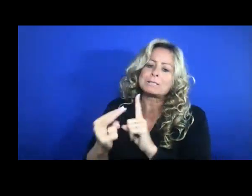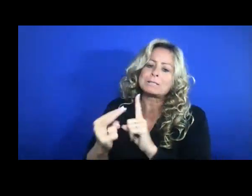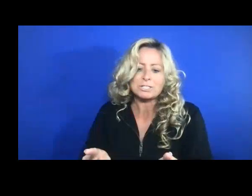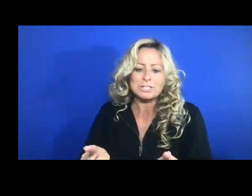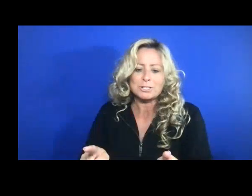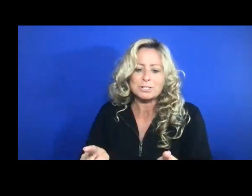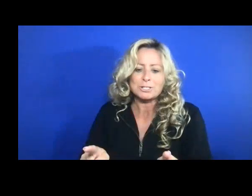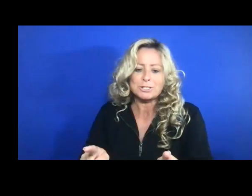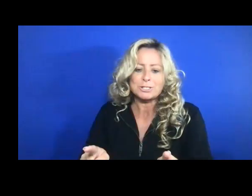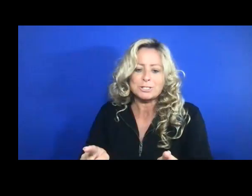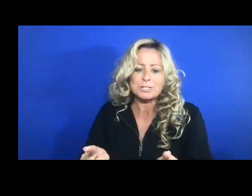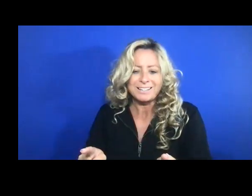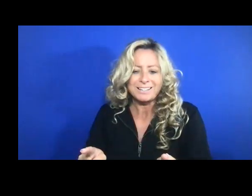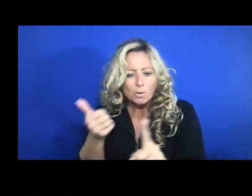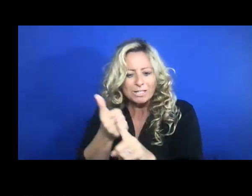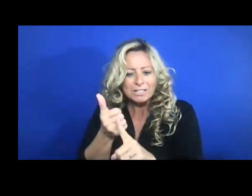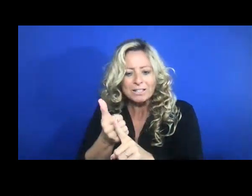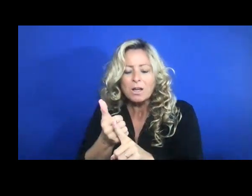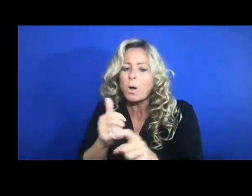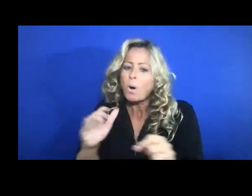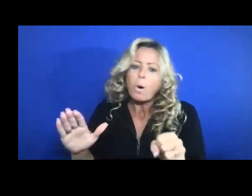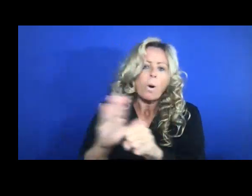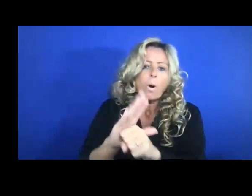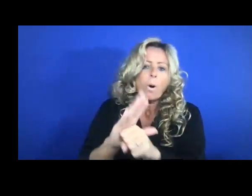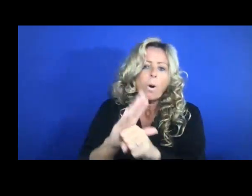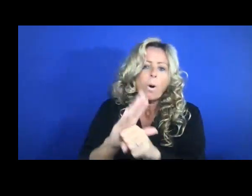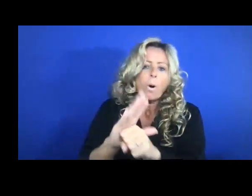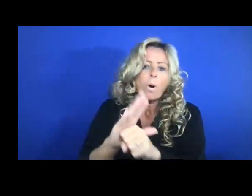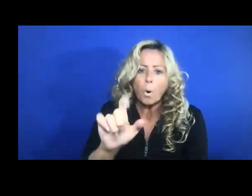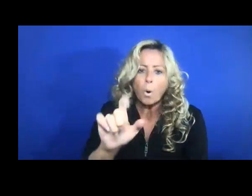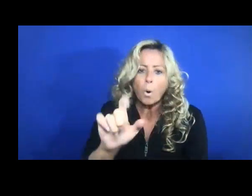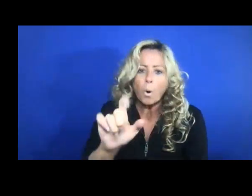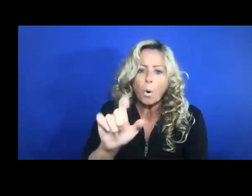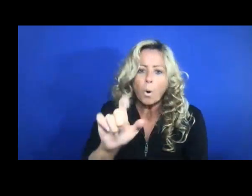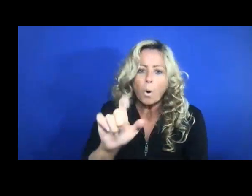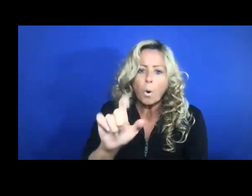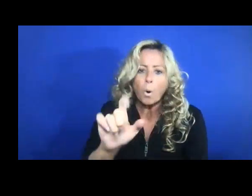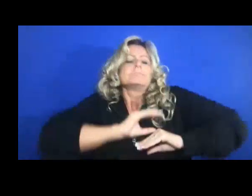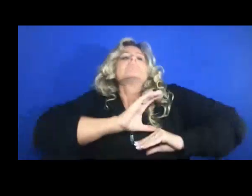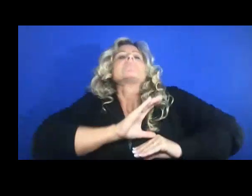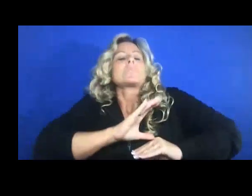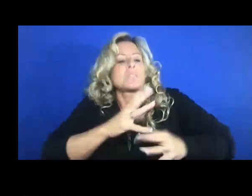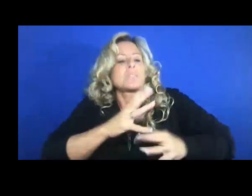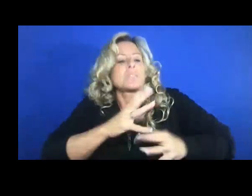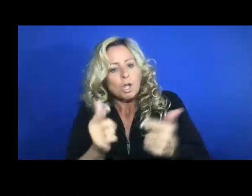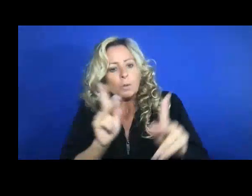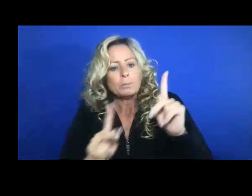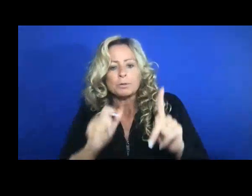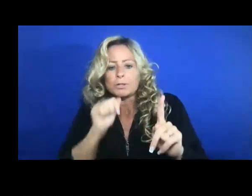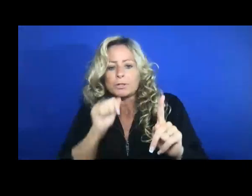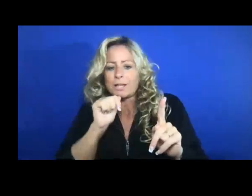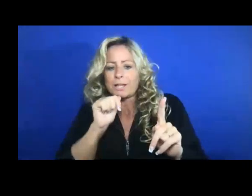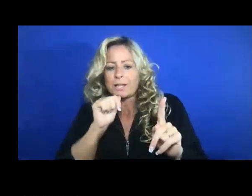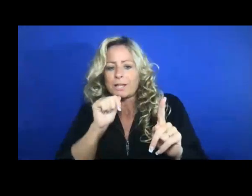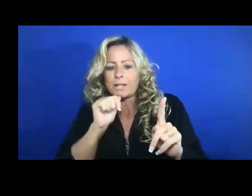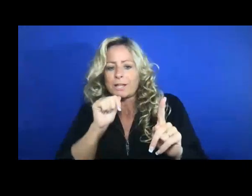to be whole, just like I want myself to be whole, I think that would help a lot of people to not stigmatize it